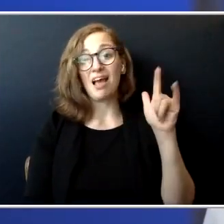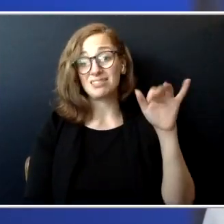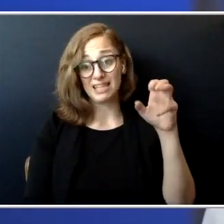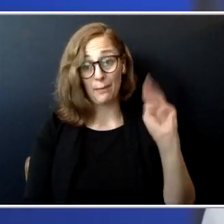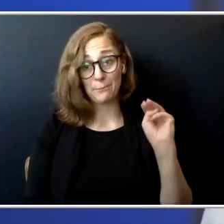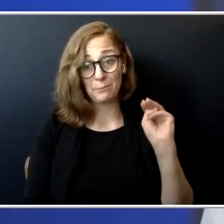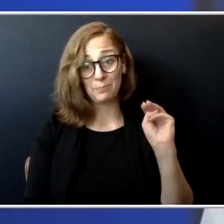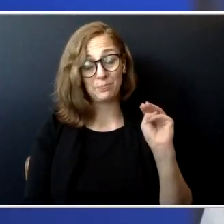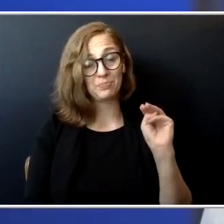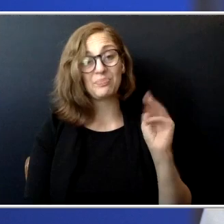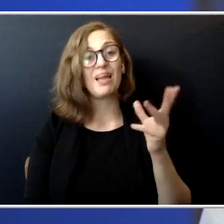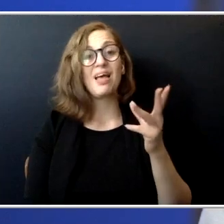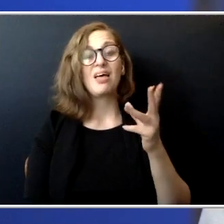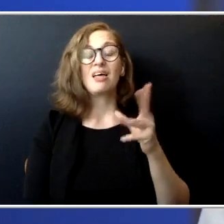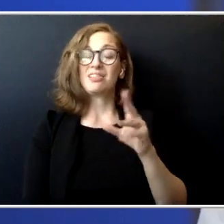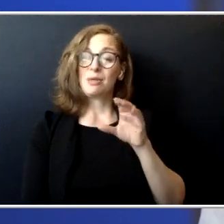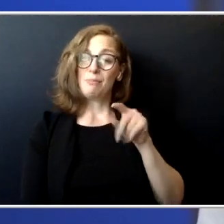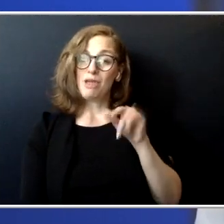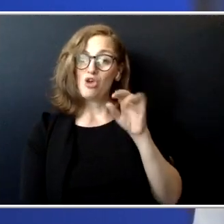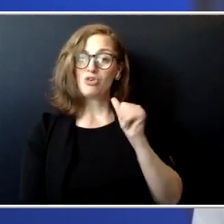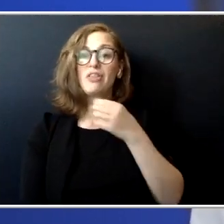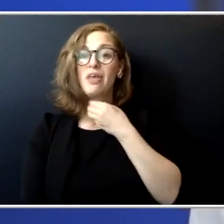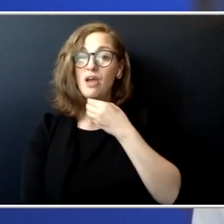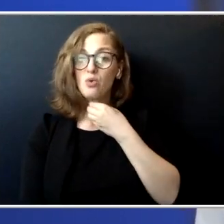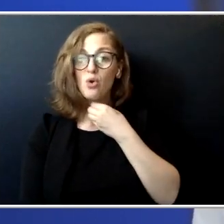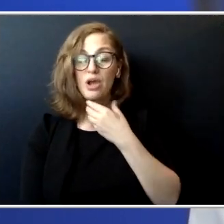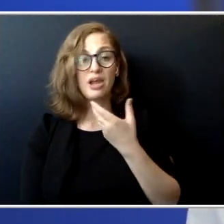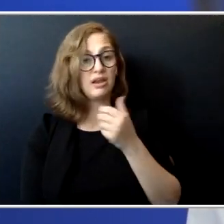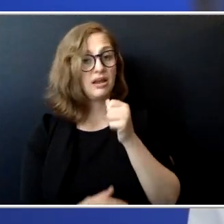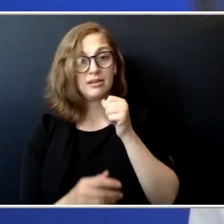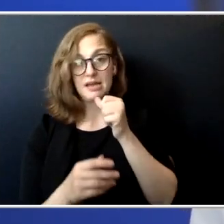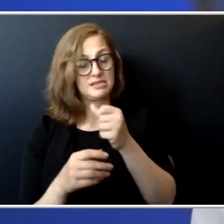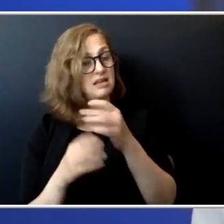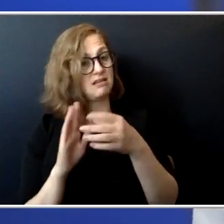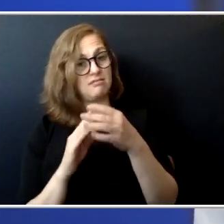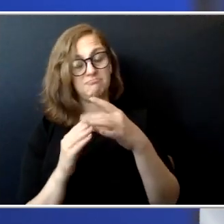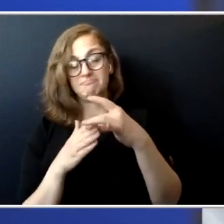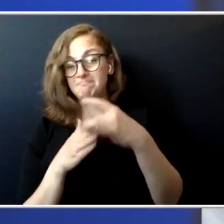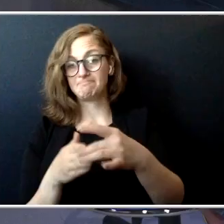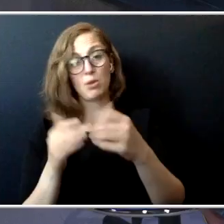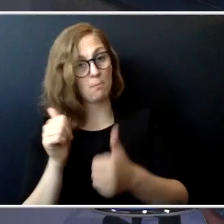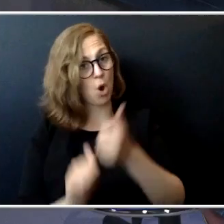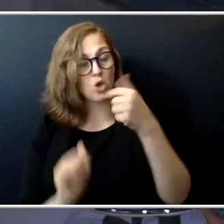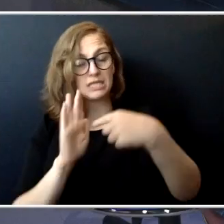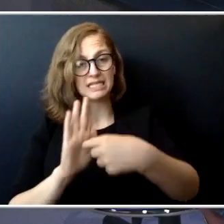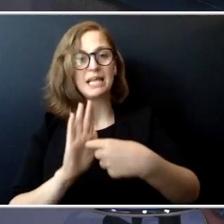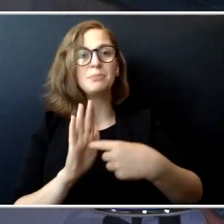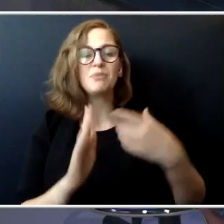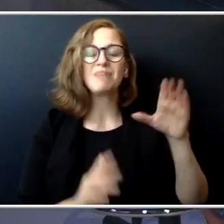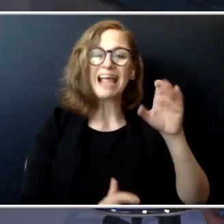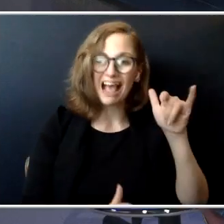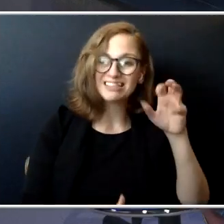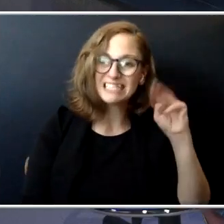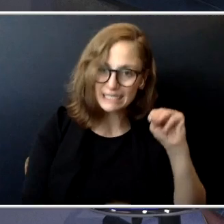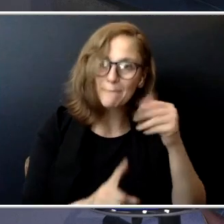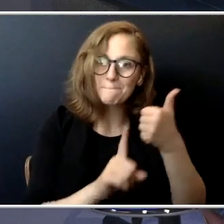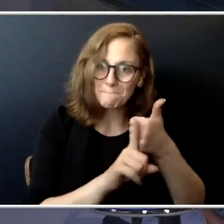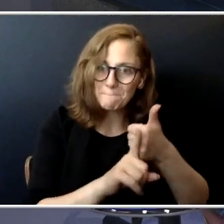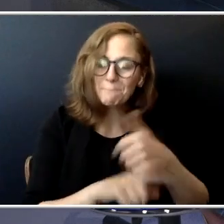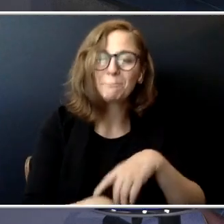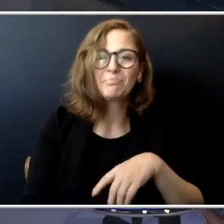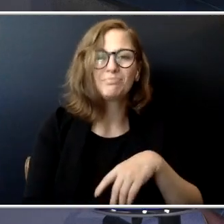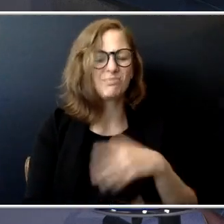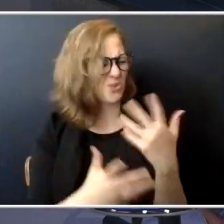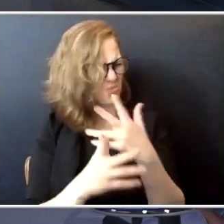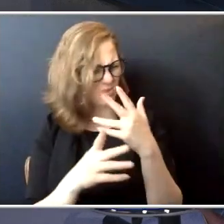symptoms, but when someone has an elevated calcium, it can affect everything in the body. What's it doing in the brain? Is it inflaming things? Is